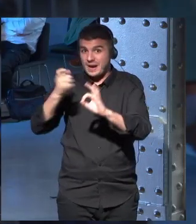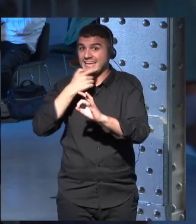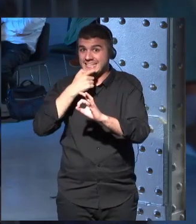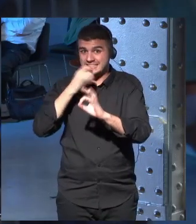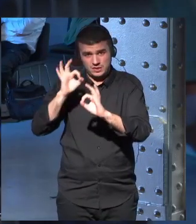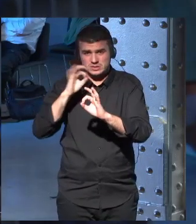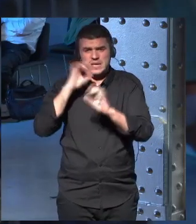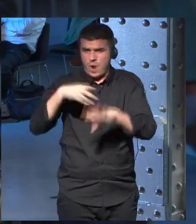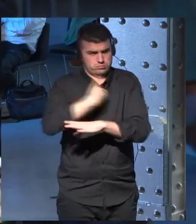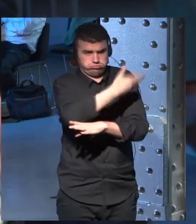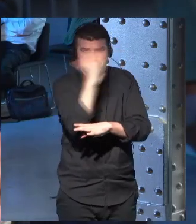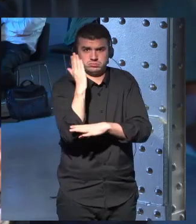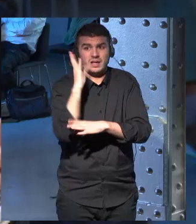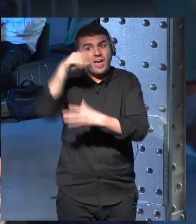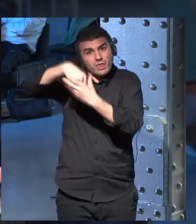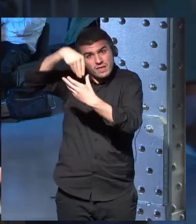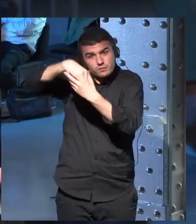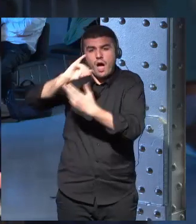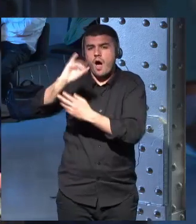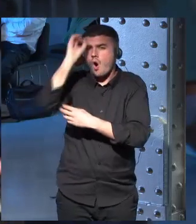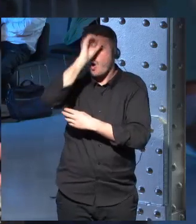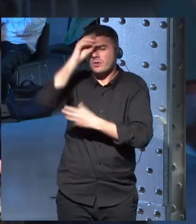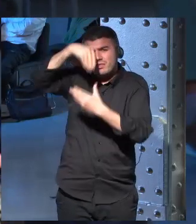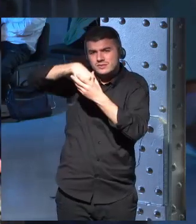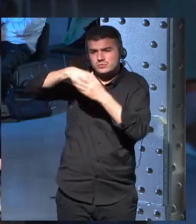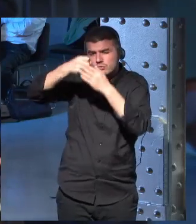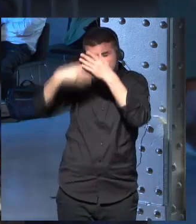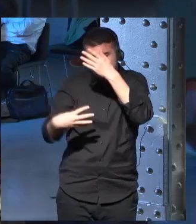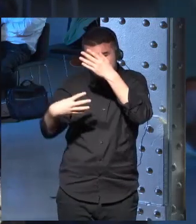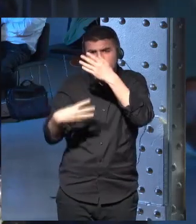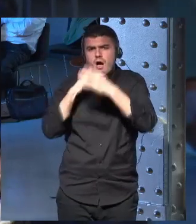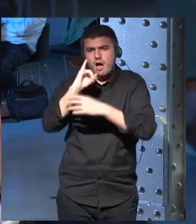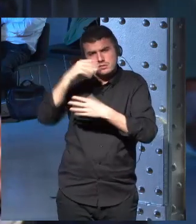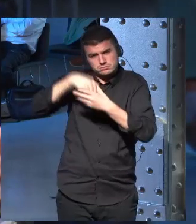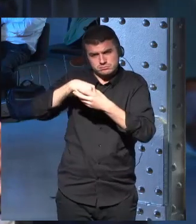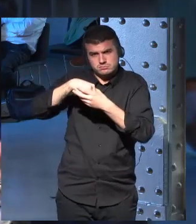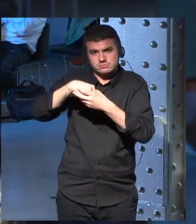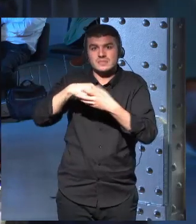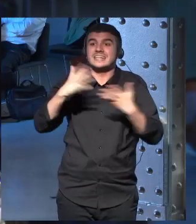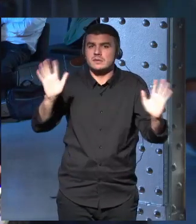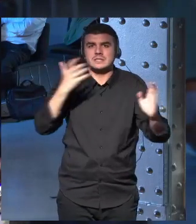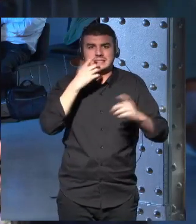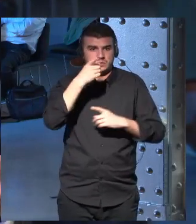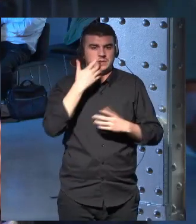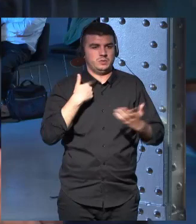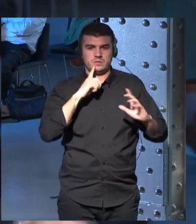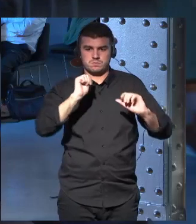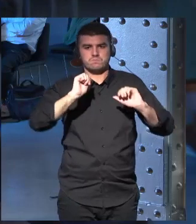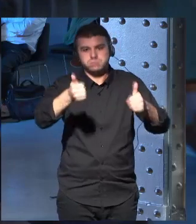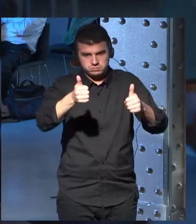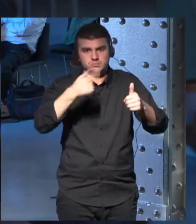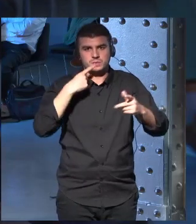you start to use a particular language, you start to absorb the worldview that